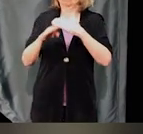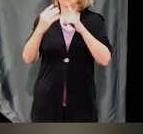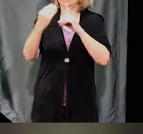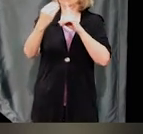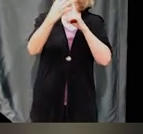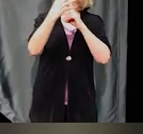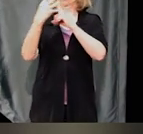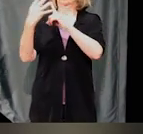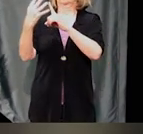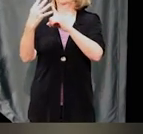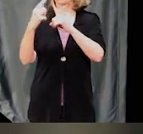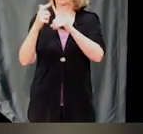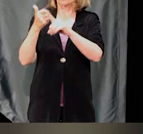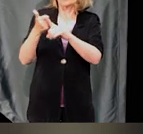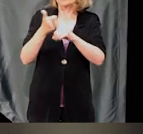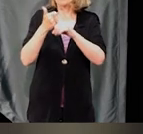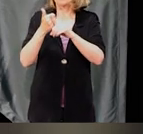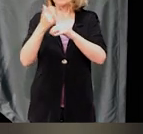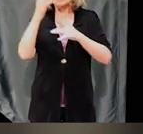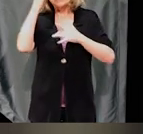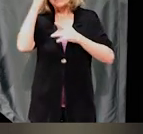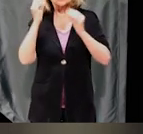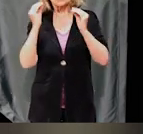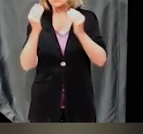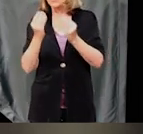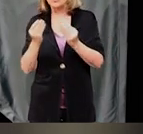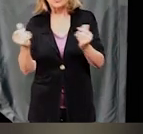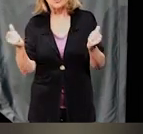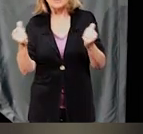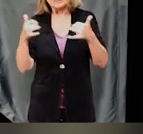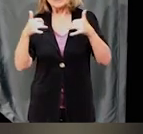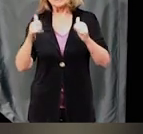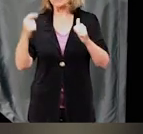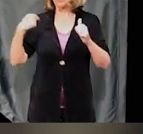to an illness with no cure and that still has so many unknowns.